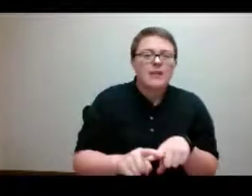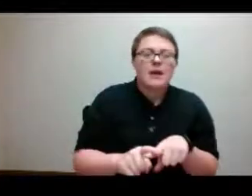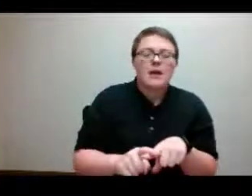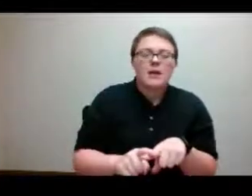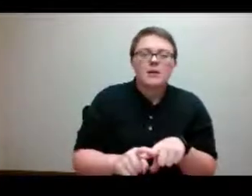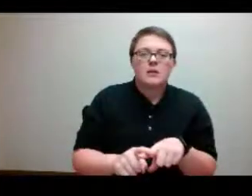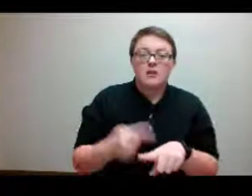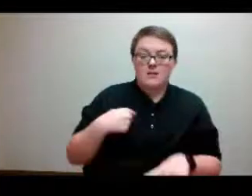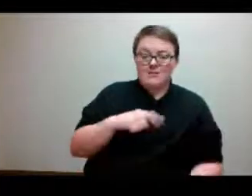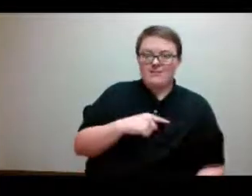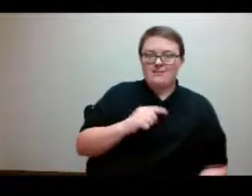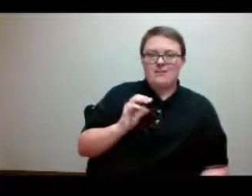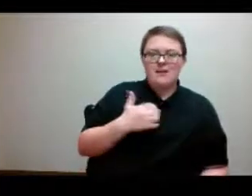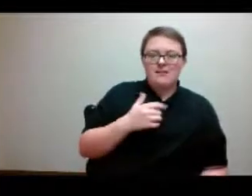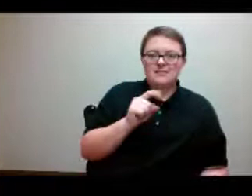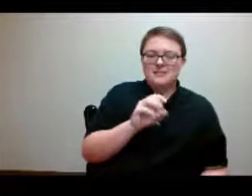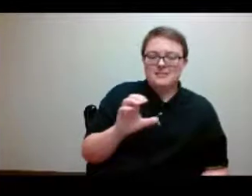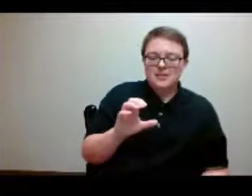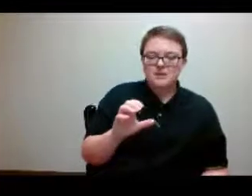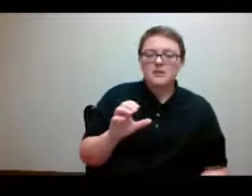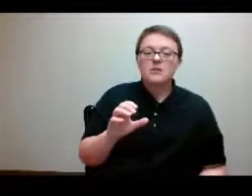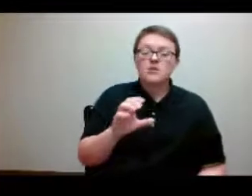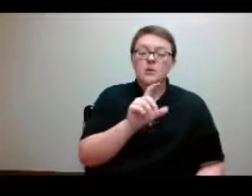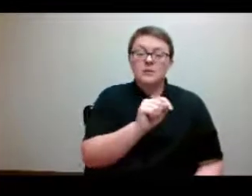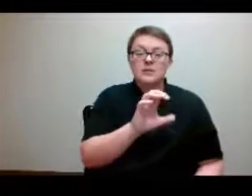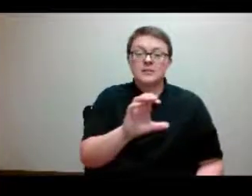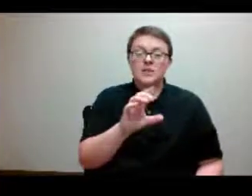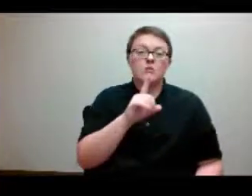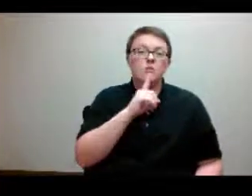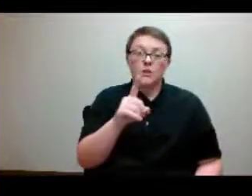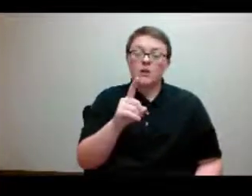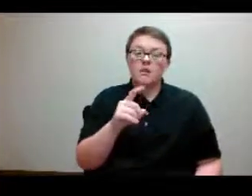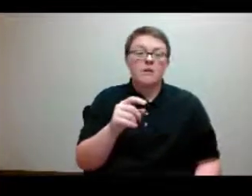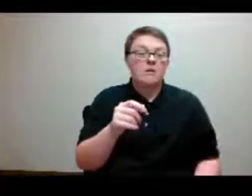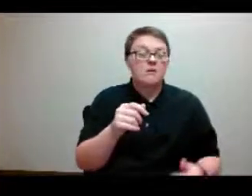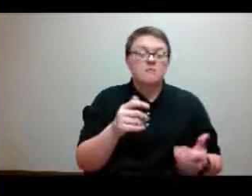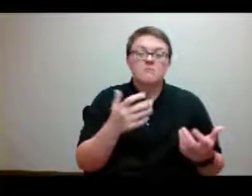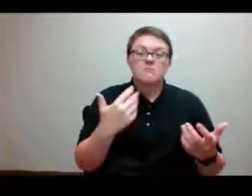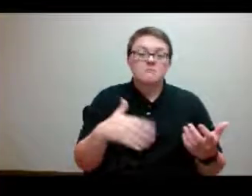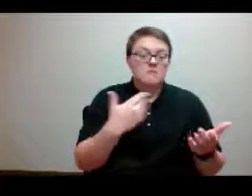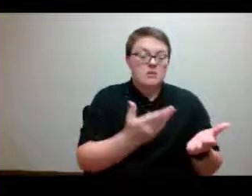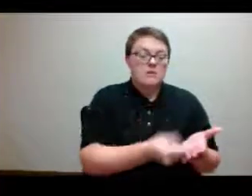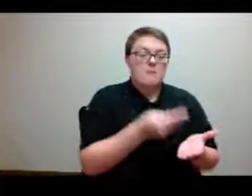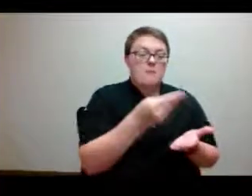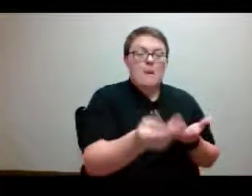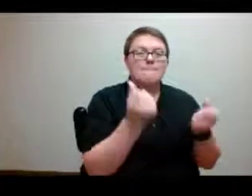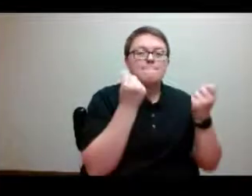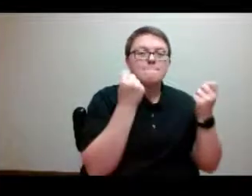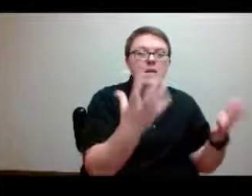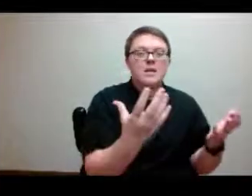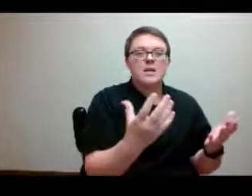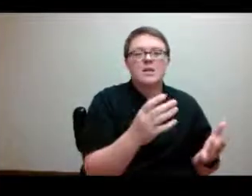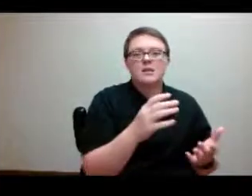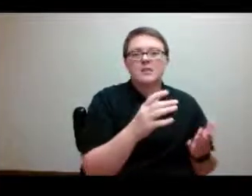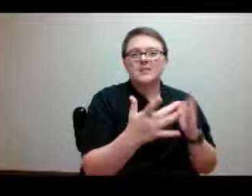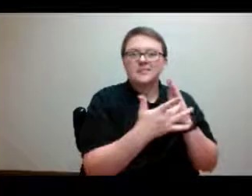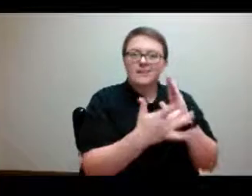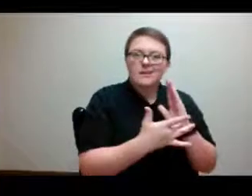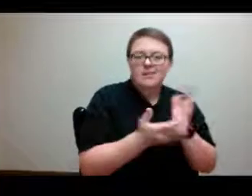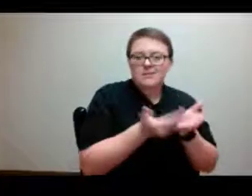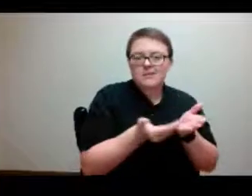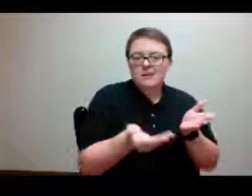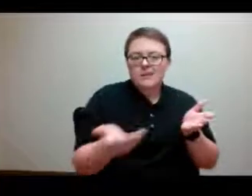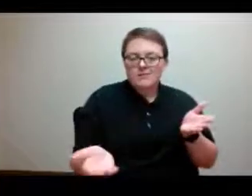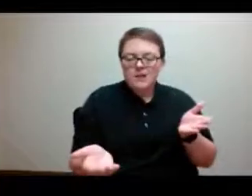college as a whole really stepped up and purchased a large number of devices. And behind the scenes, or I guess maybe at the front of the